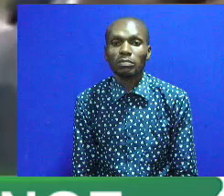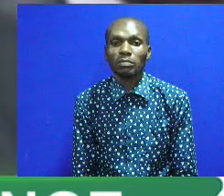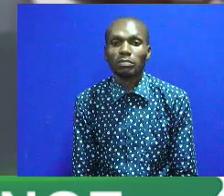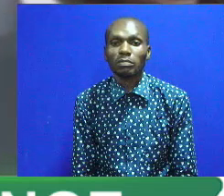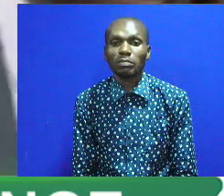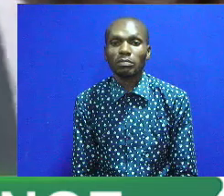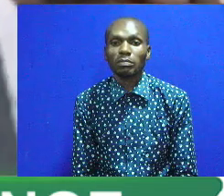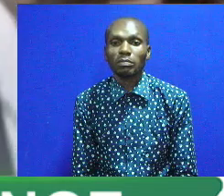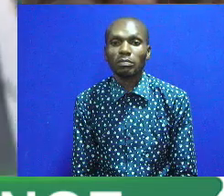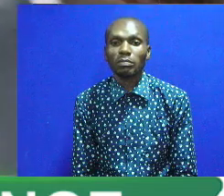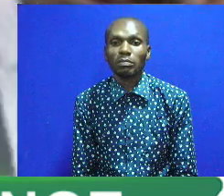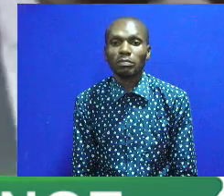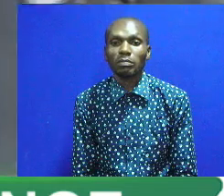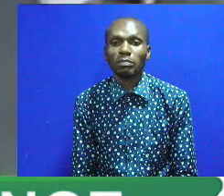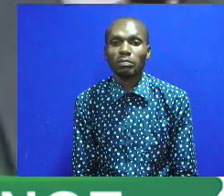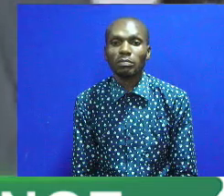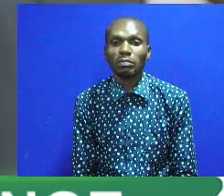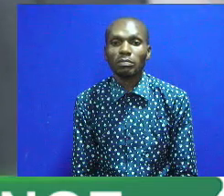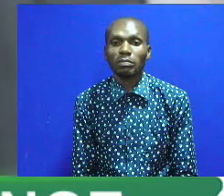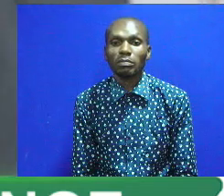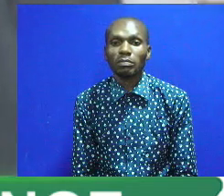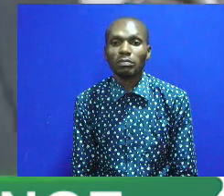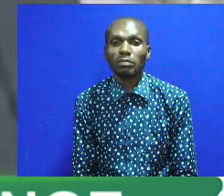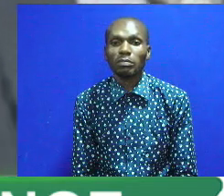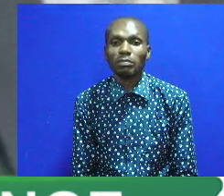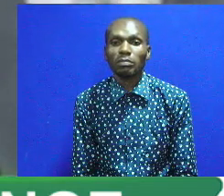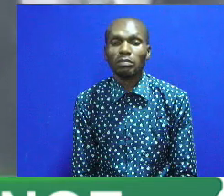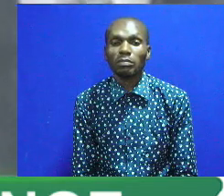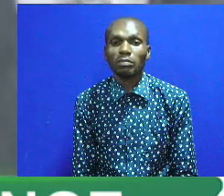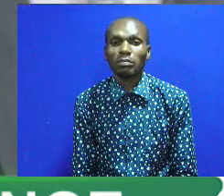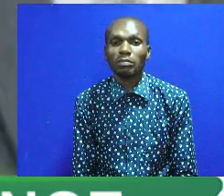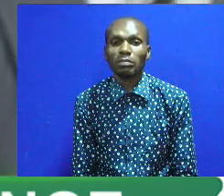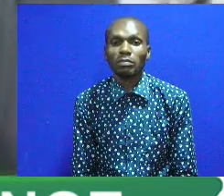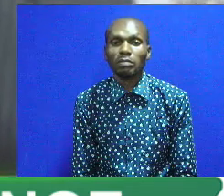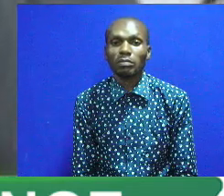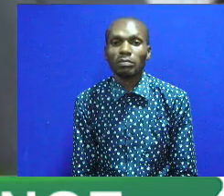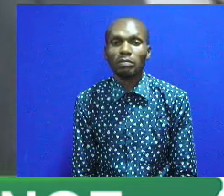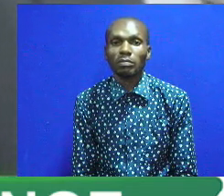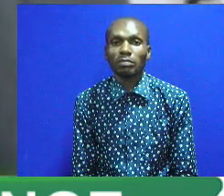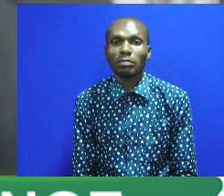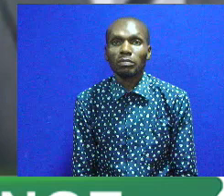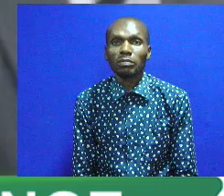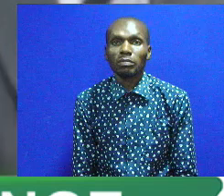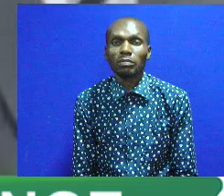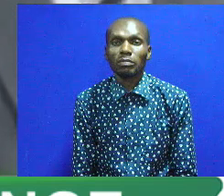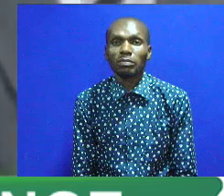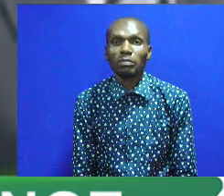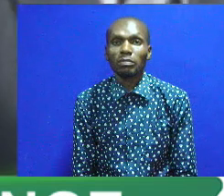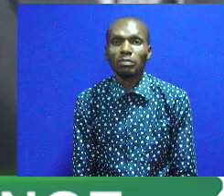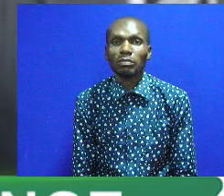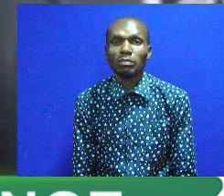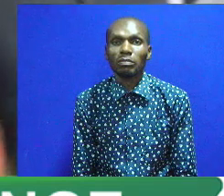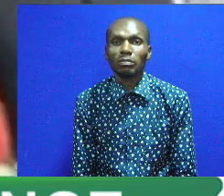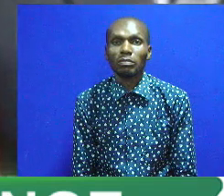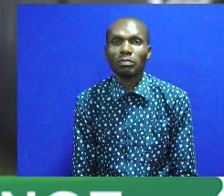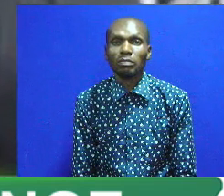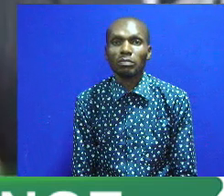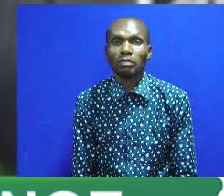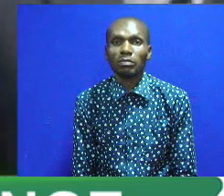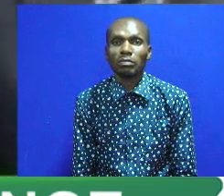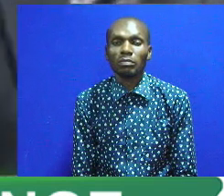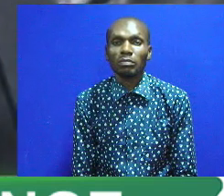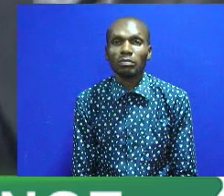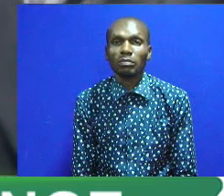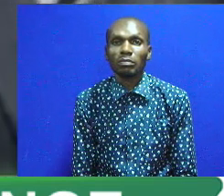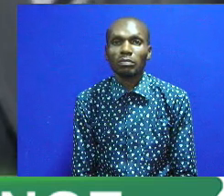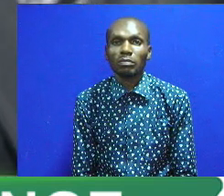Where we are going to deal with close by close. So we are making it, we are prepared. This is a sensitive state for that, yes, of course.